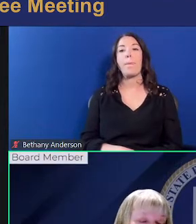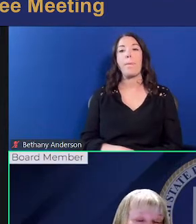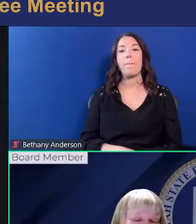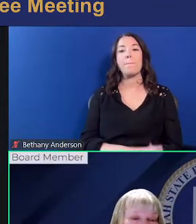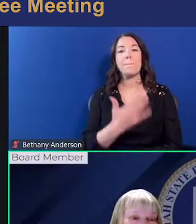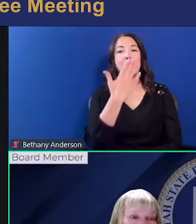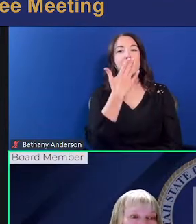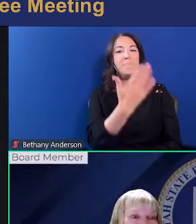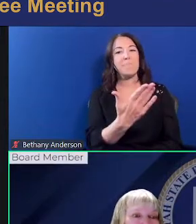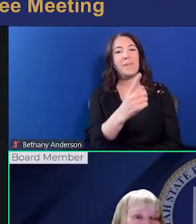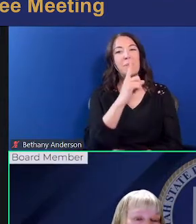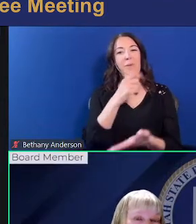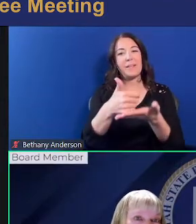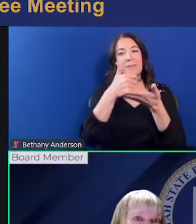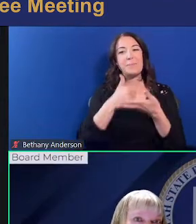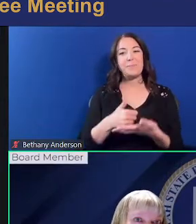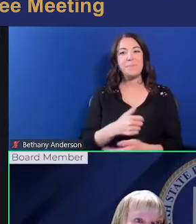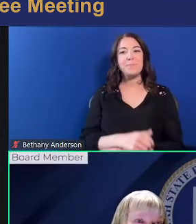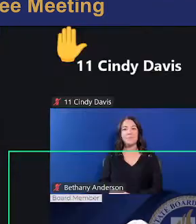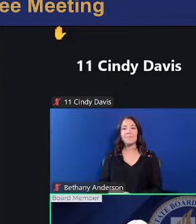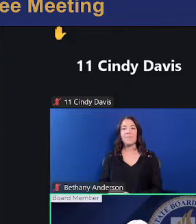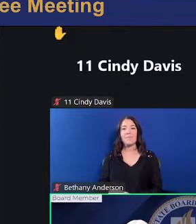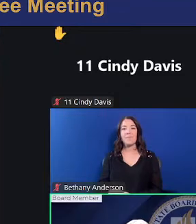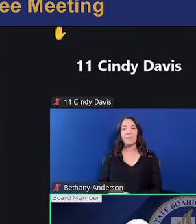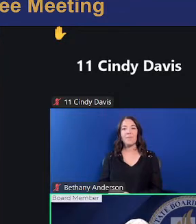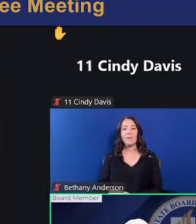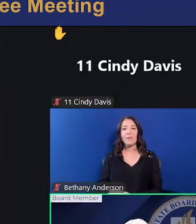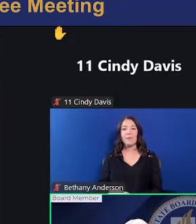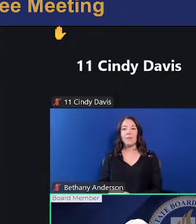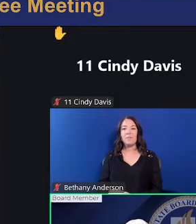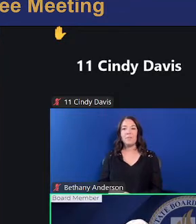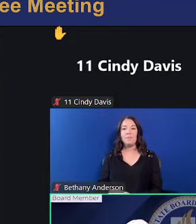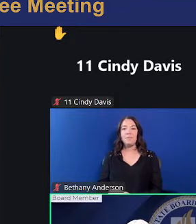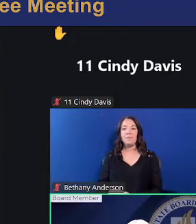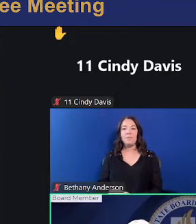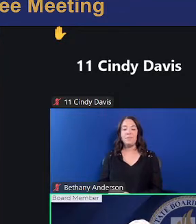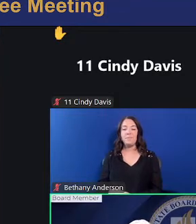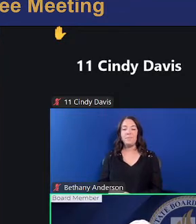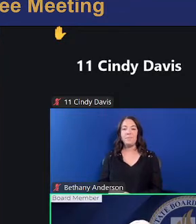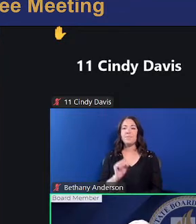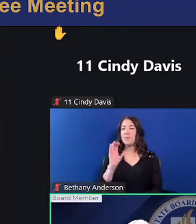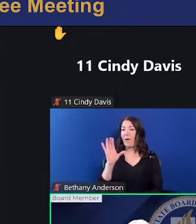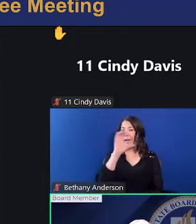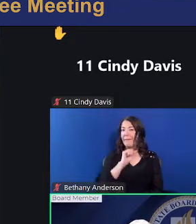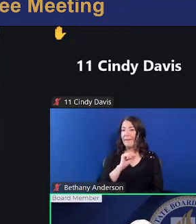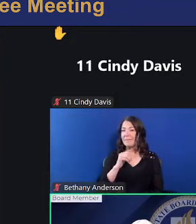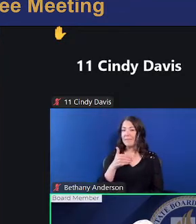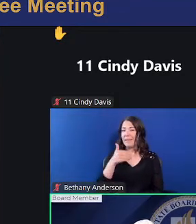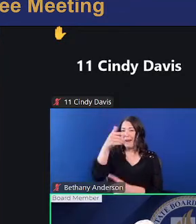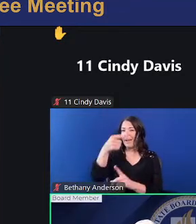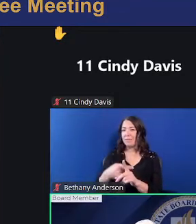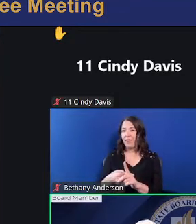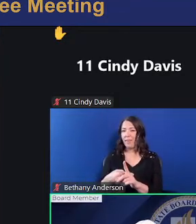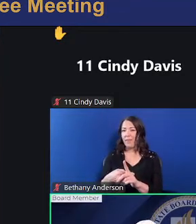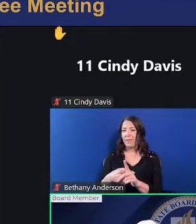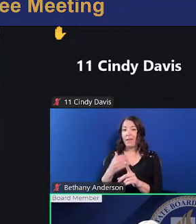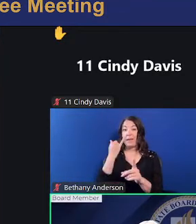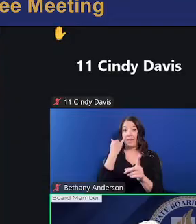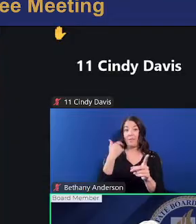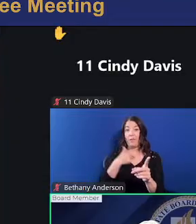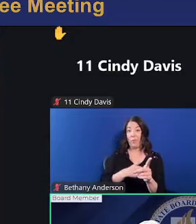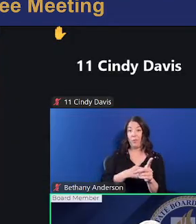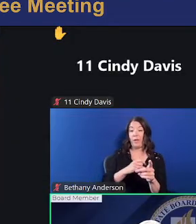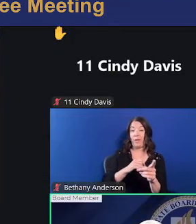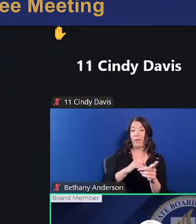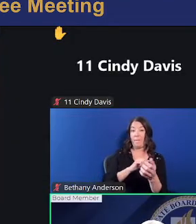Thank you. That's very helpful. So I guess in the next month, if we move this forward to the